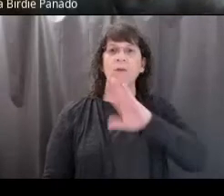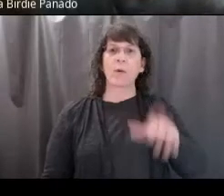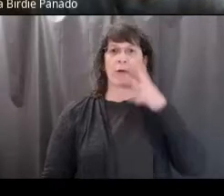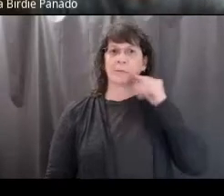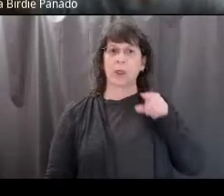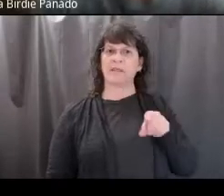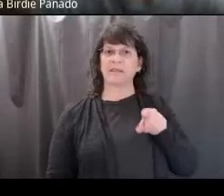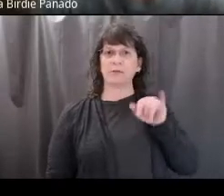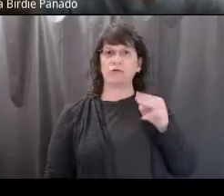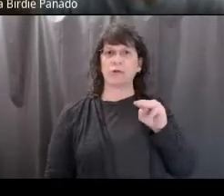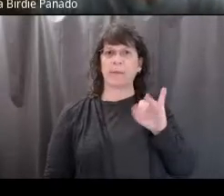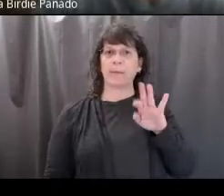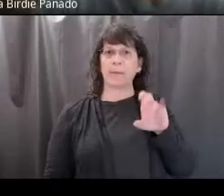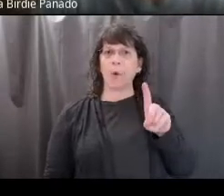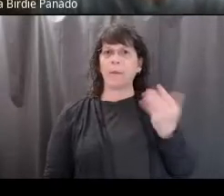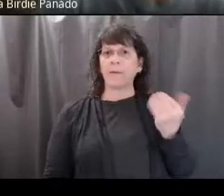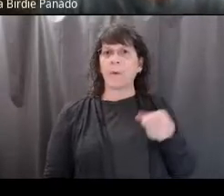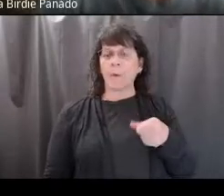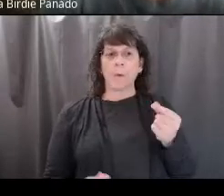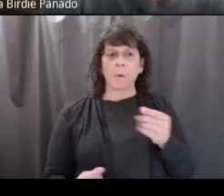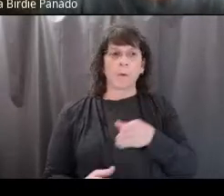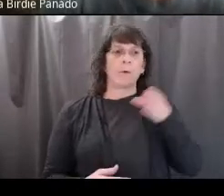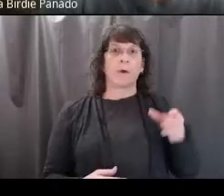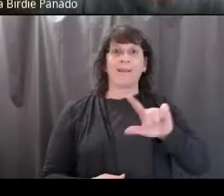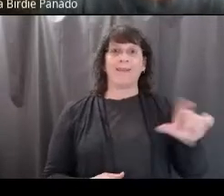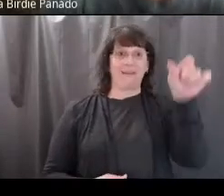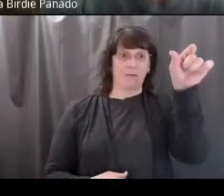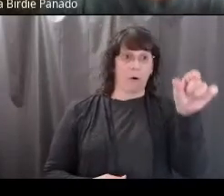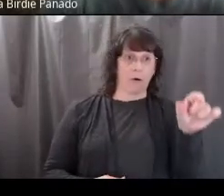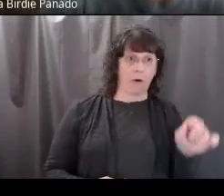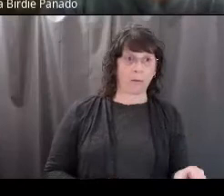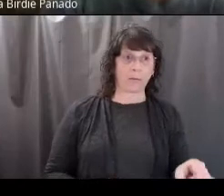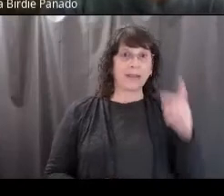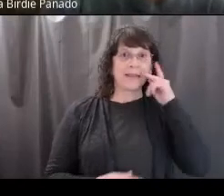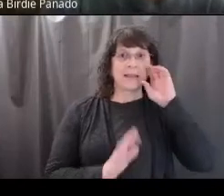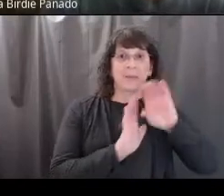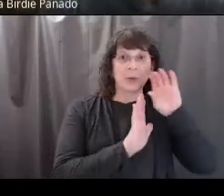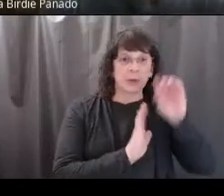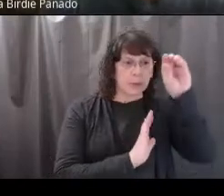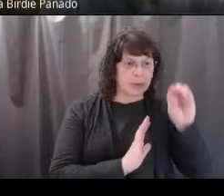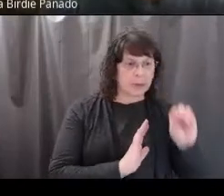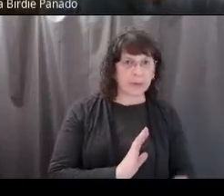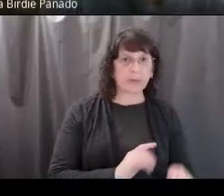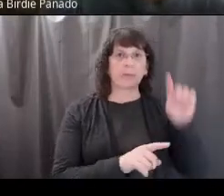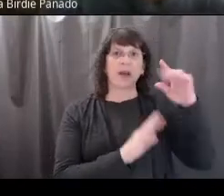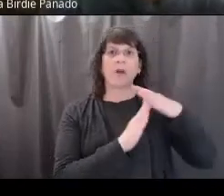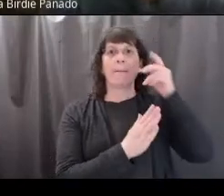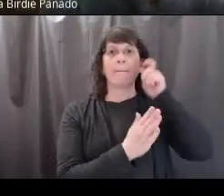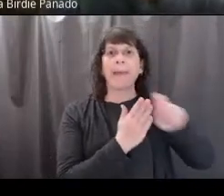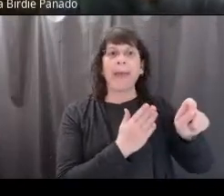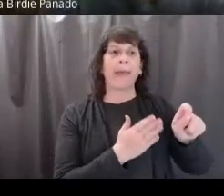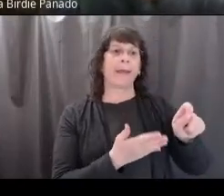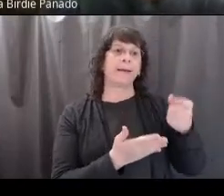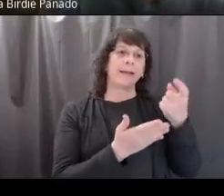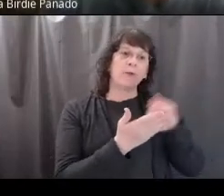used Jamboard before, over on the left column where you can see the picture of the pen, the eraser,